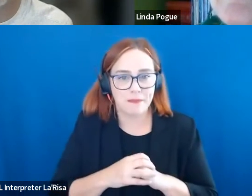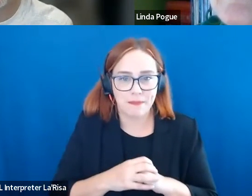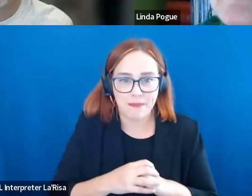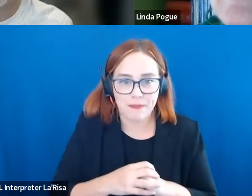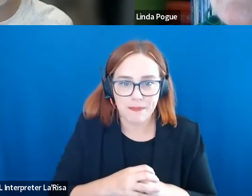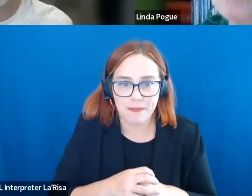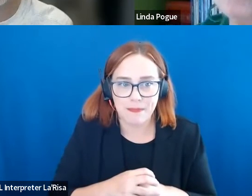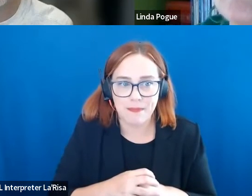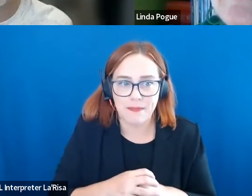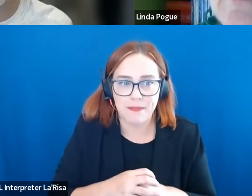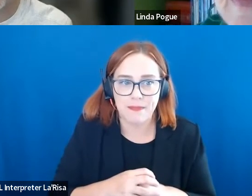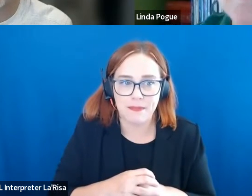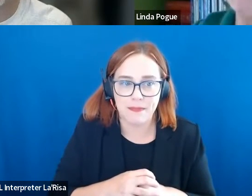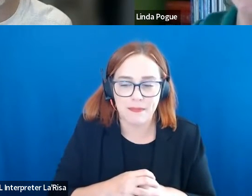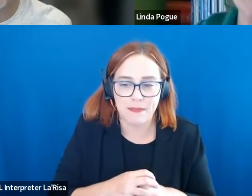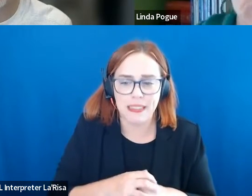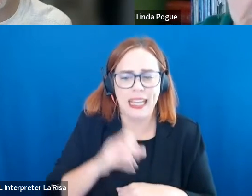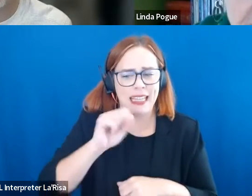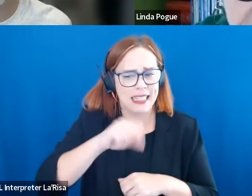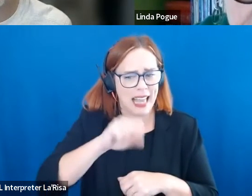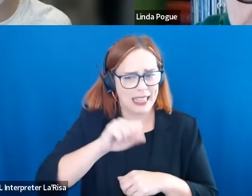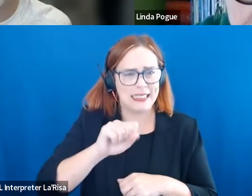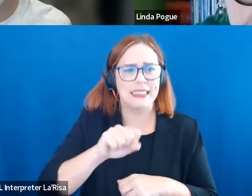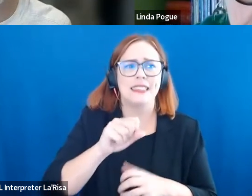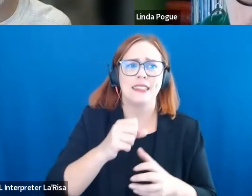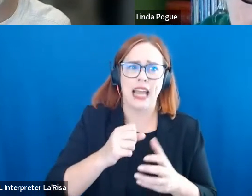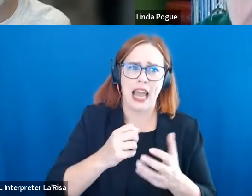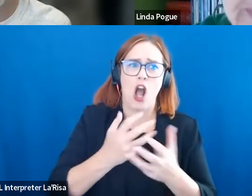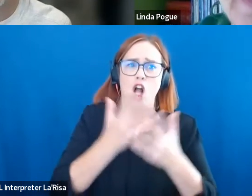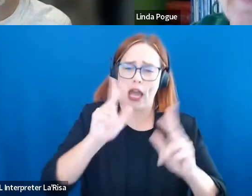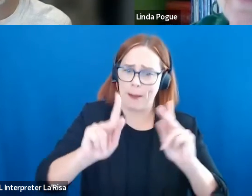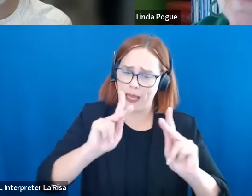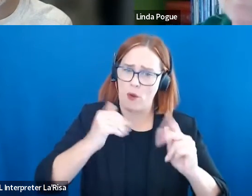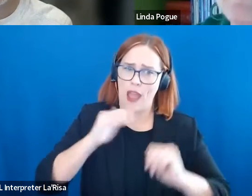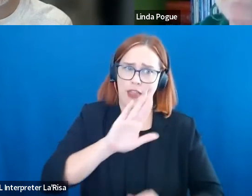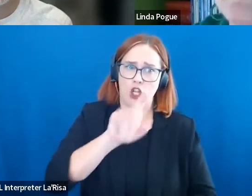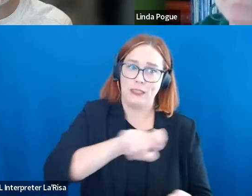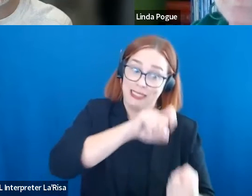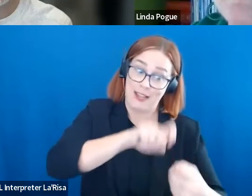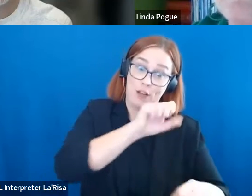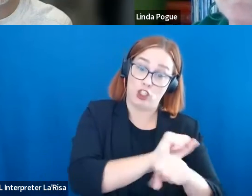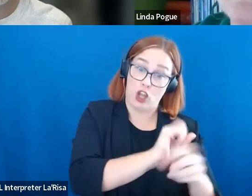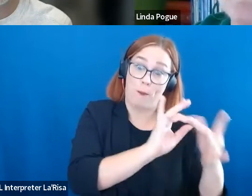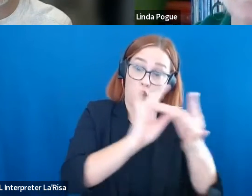somebody that's their specific job is around volunteer activities? Mm-hmm.